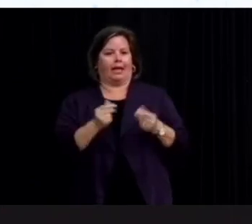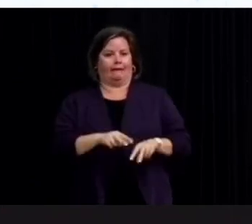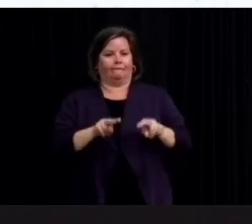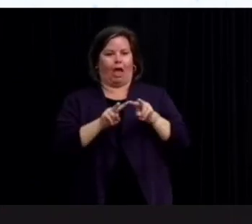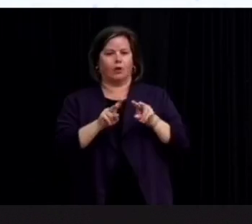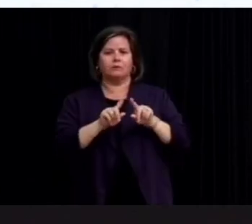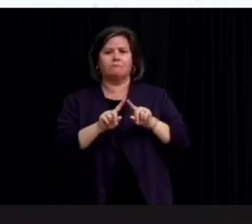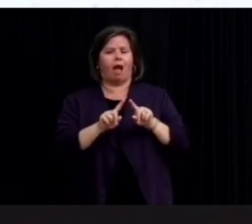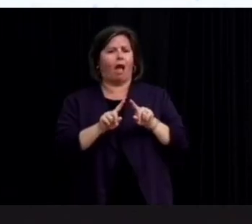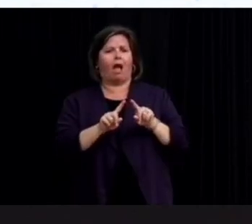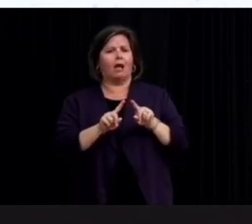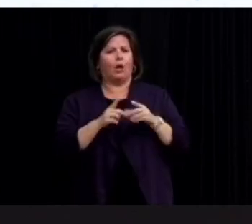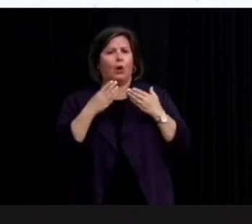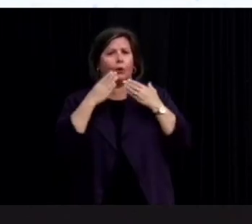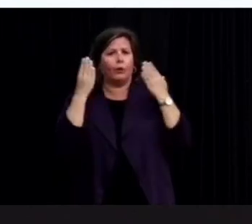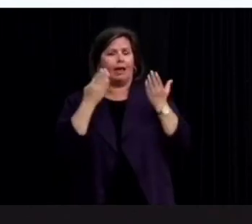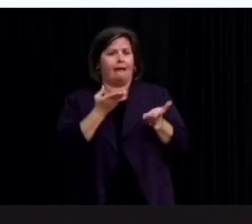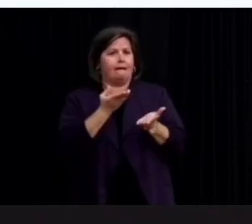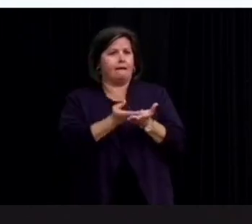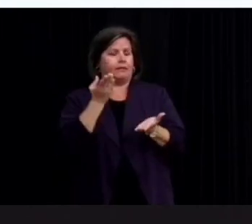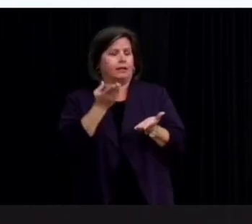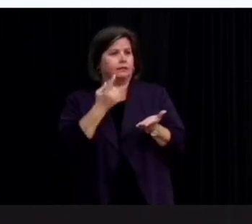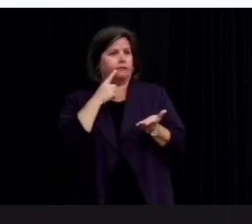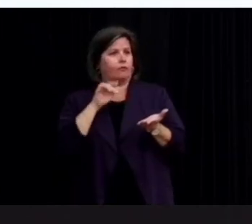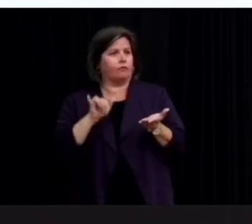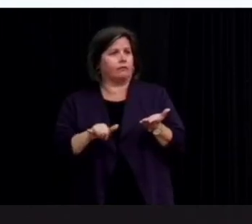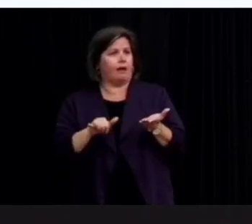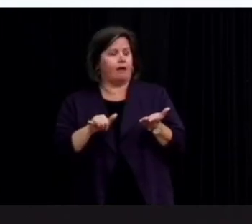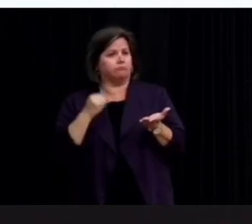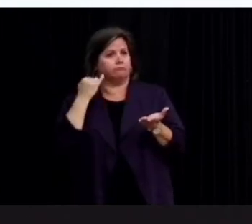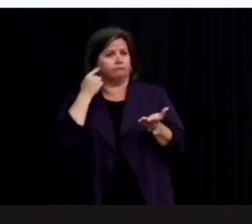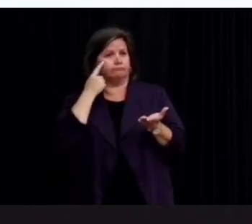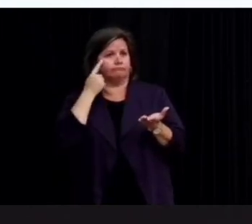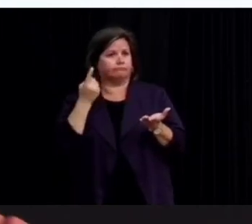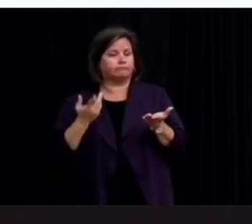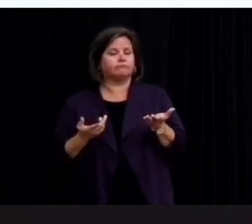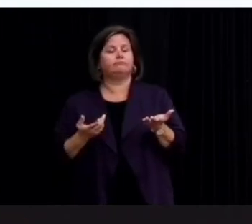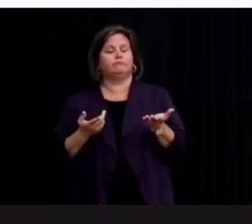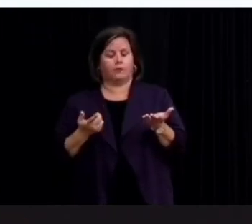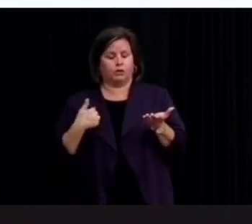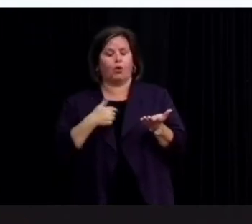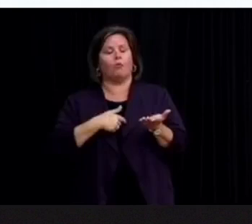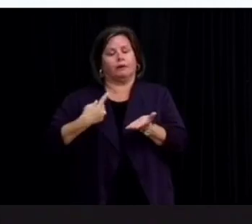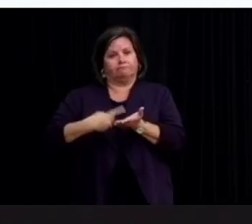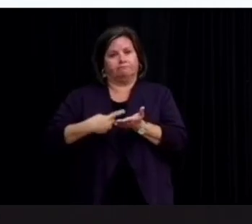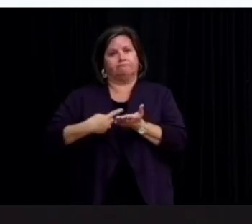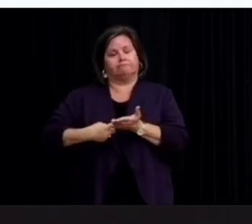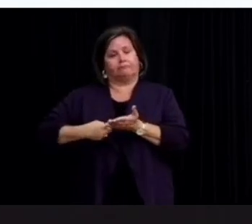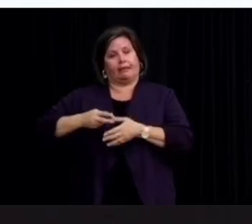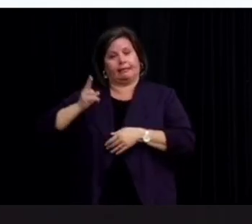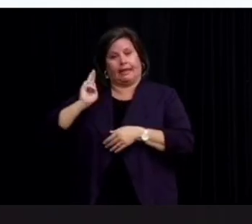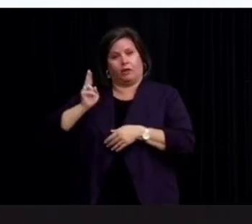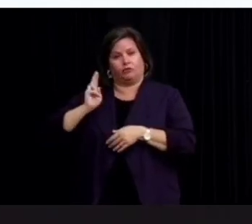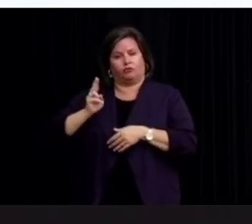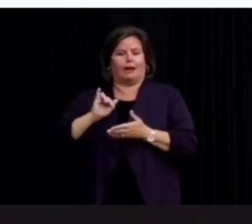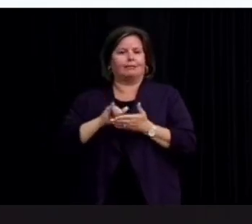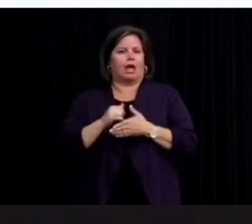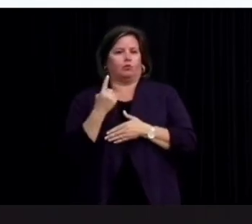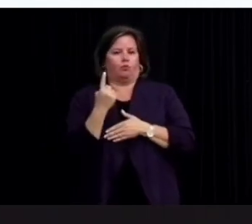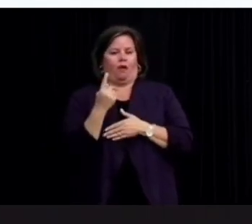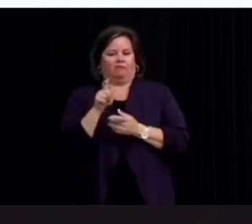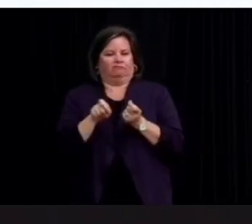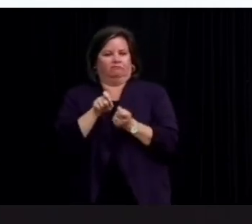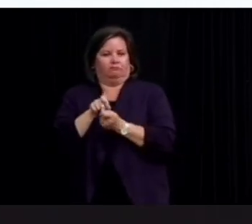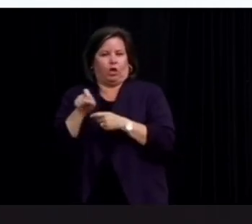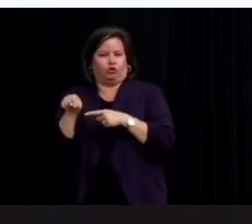evidence to make that case. So we talk about the history. So that was just giving you an idea of that particular